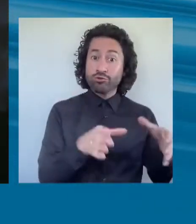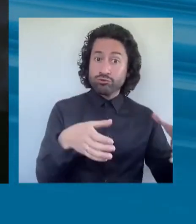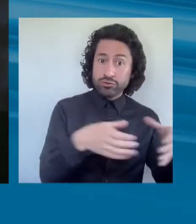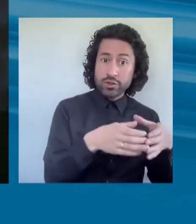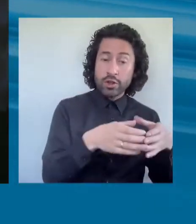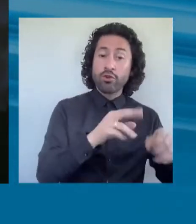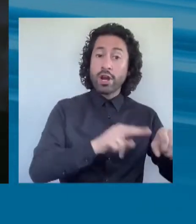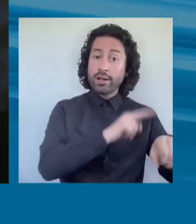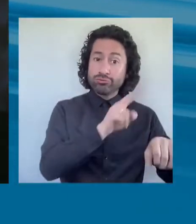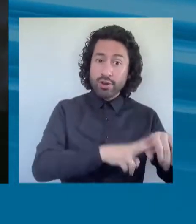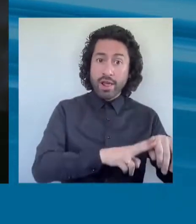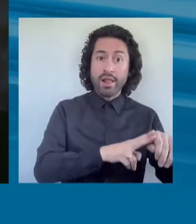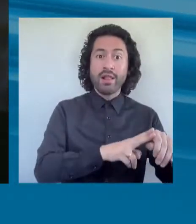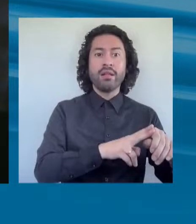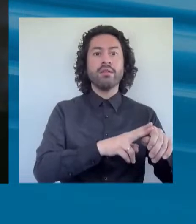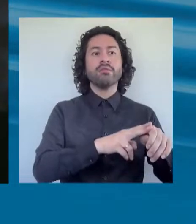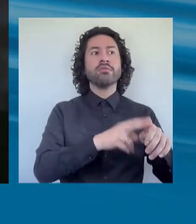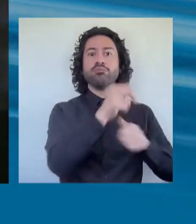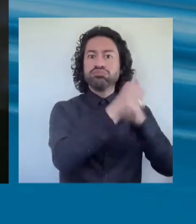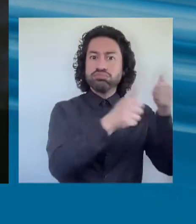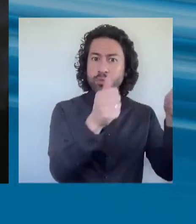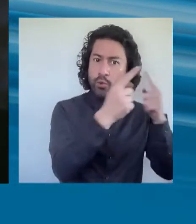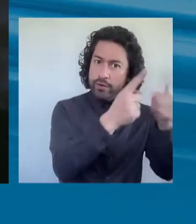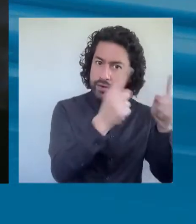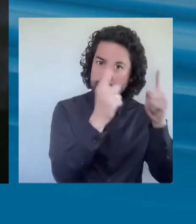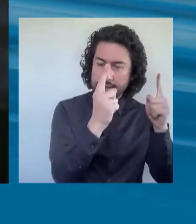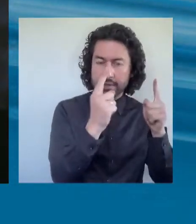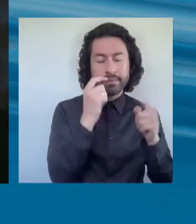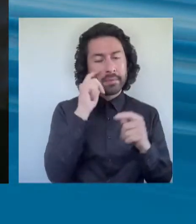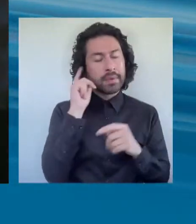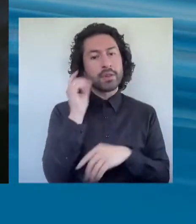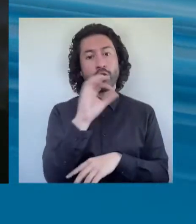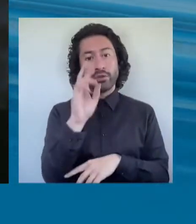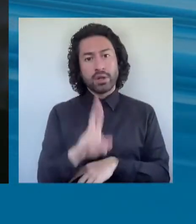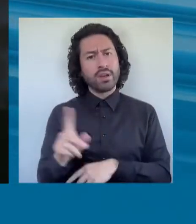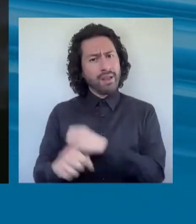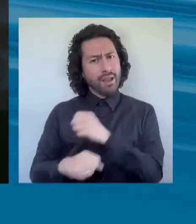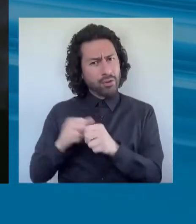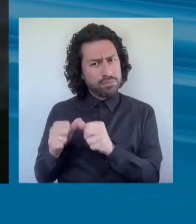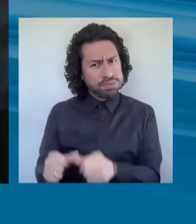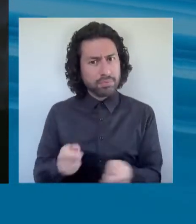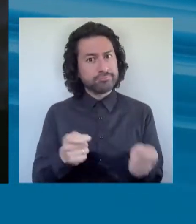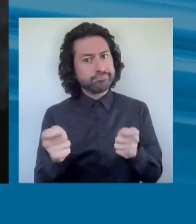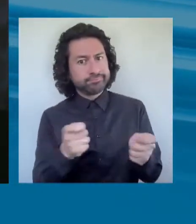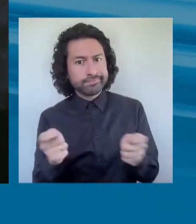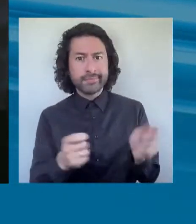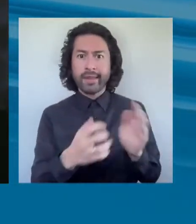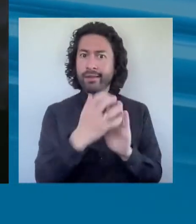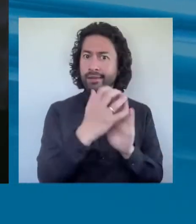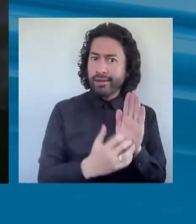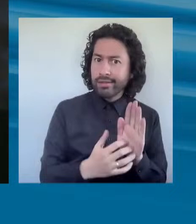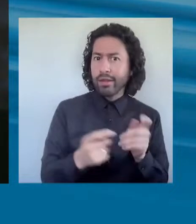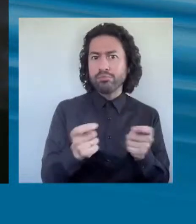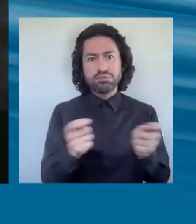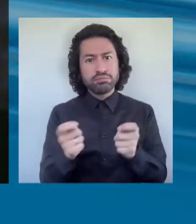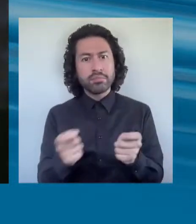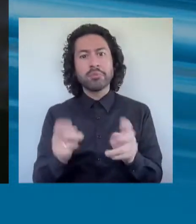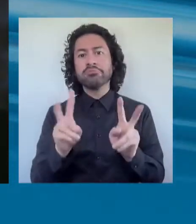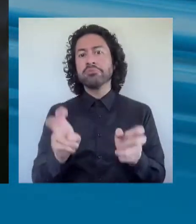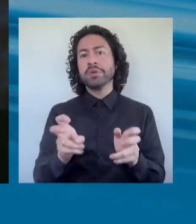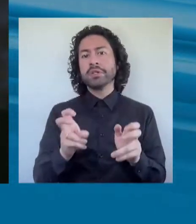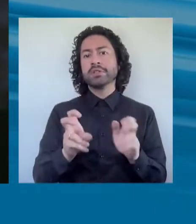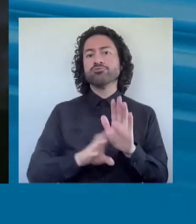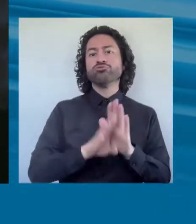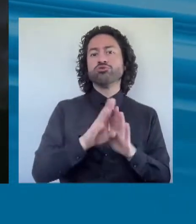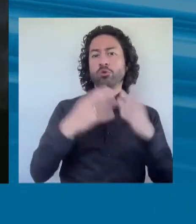the National Council of Rectors of Costa Rica, CONARE. For many years, she coordinated a report on